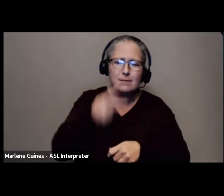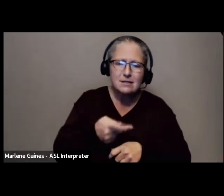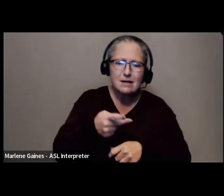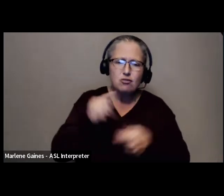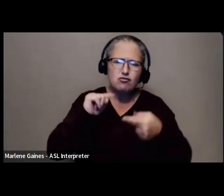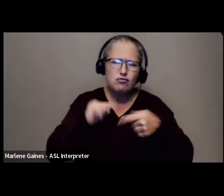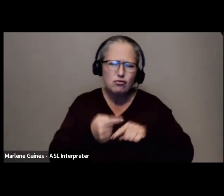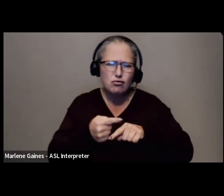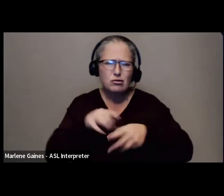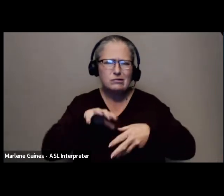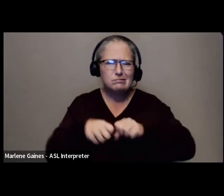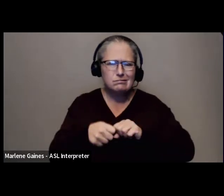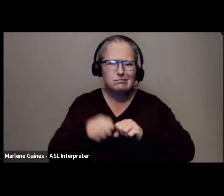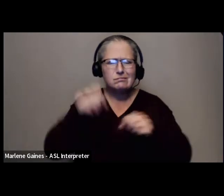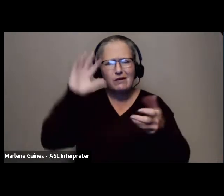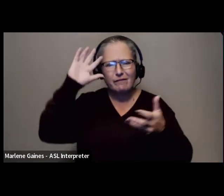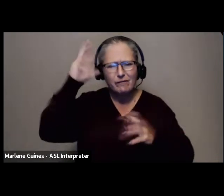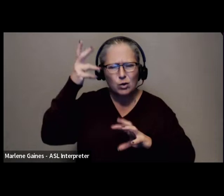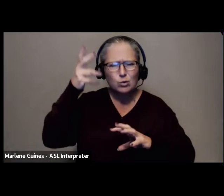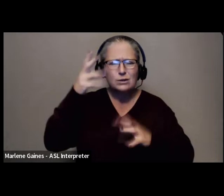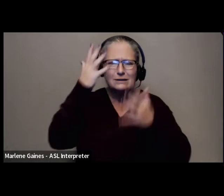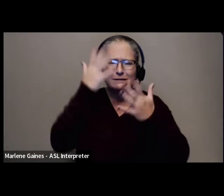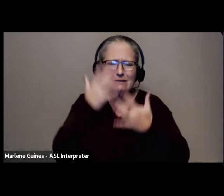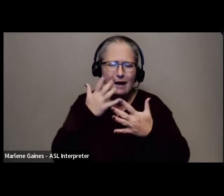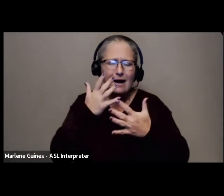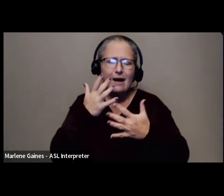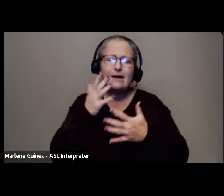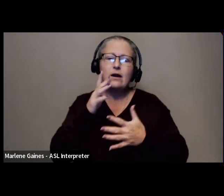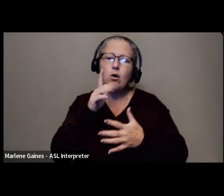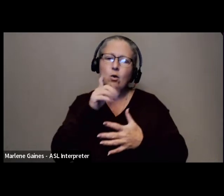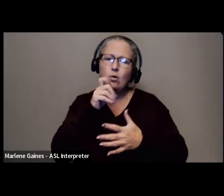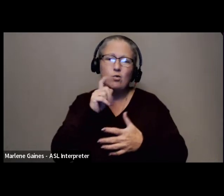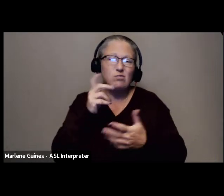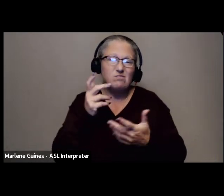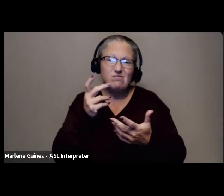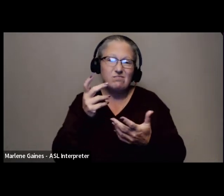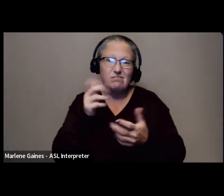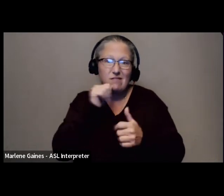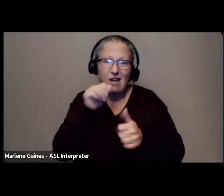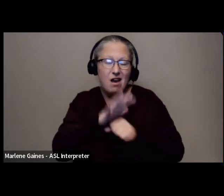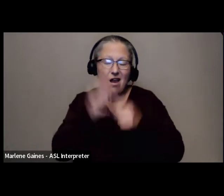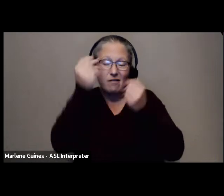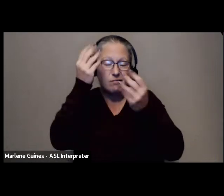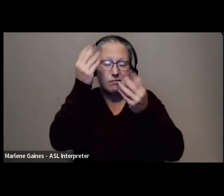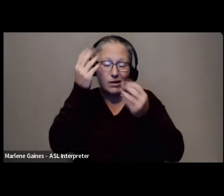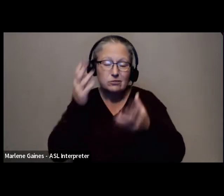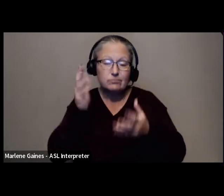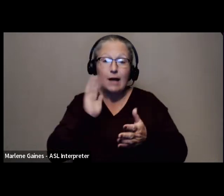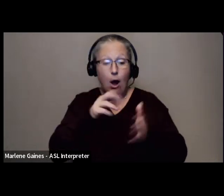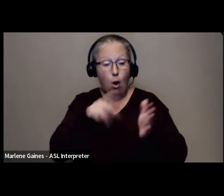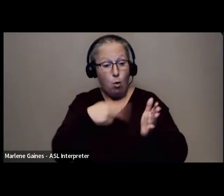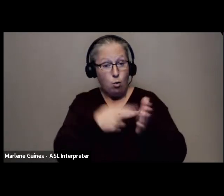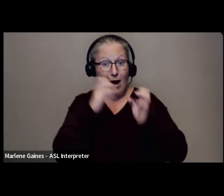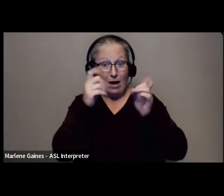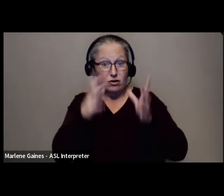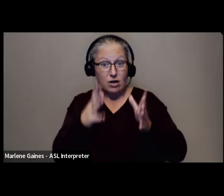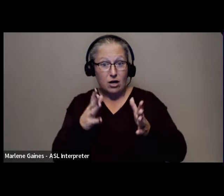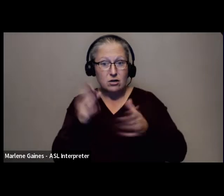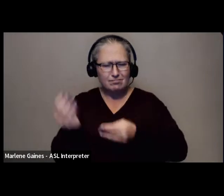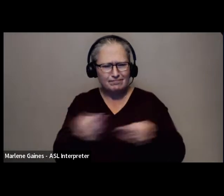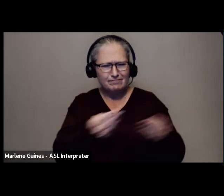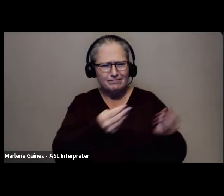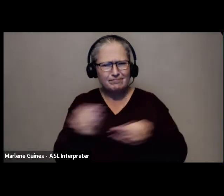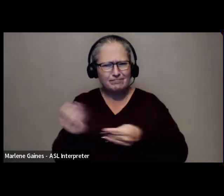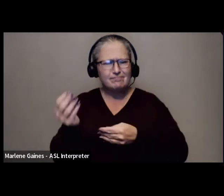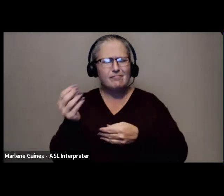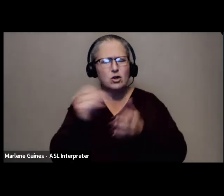are hurting, who are confused, who are sad, and those who are simply uninformed. Our role as educators is to facilitate student